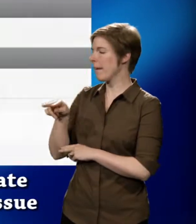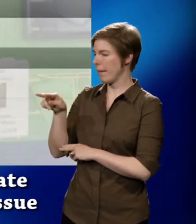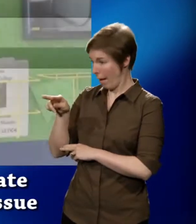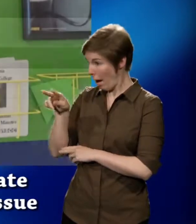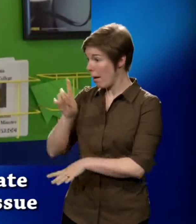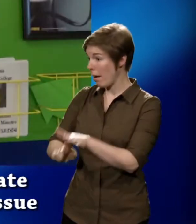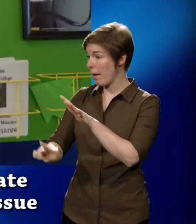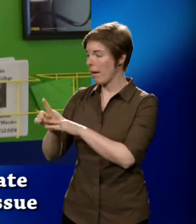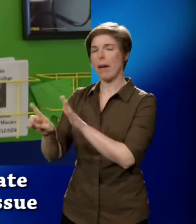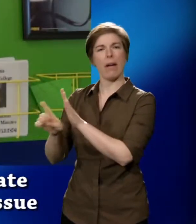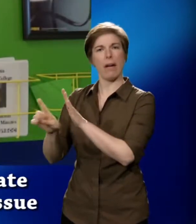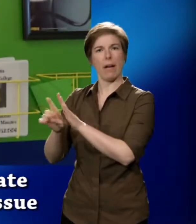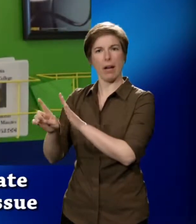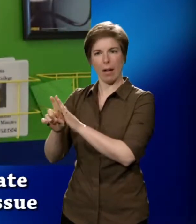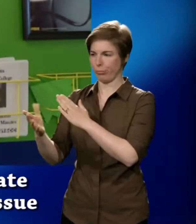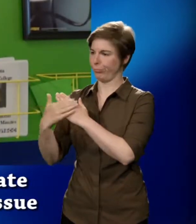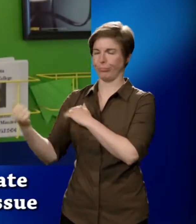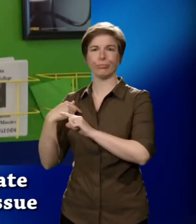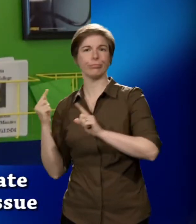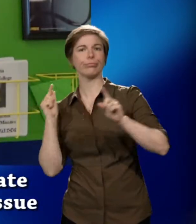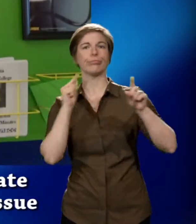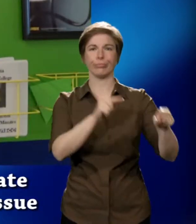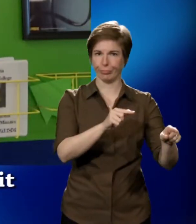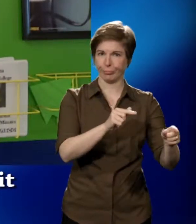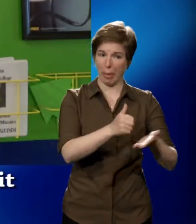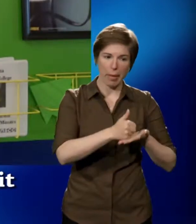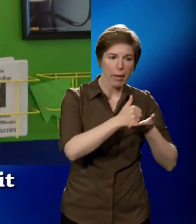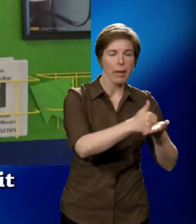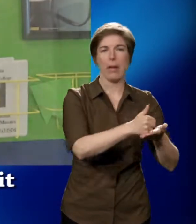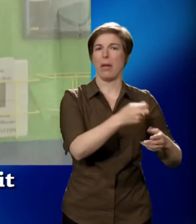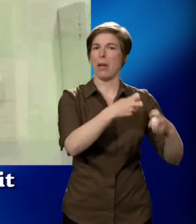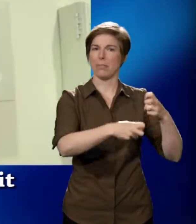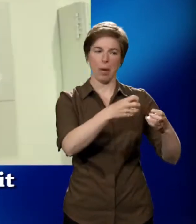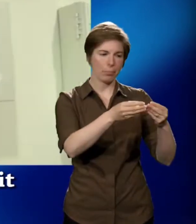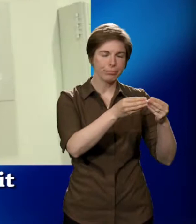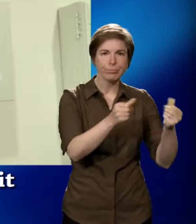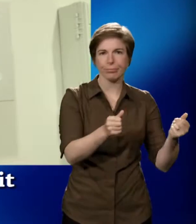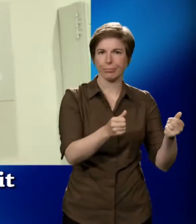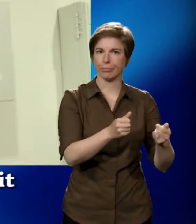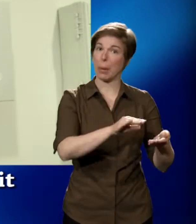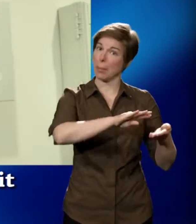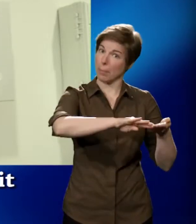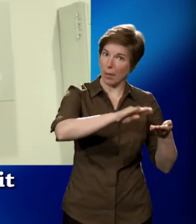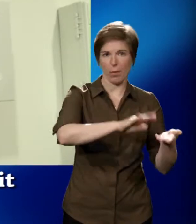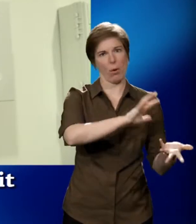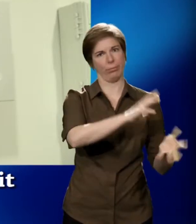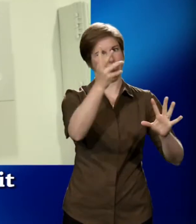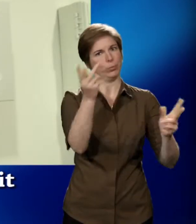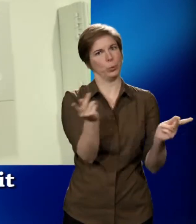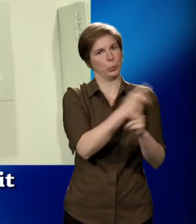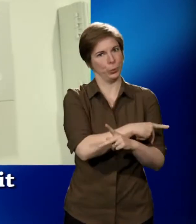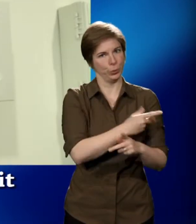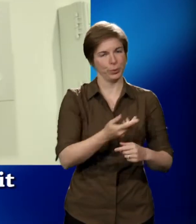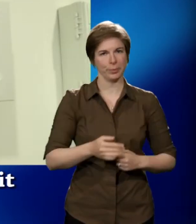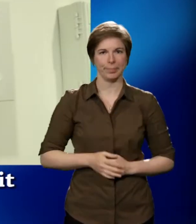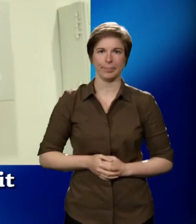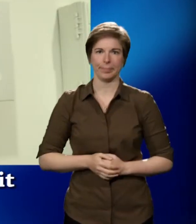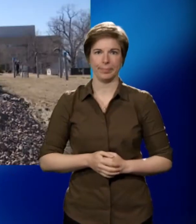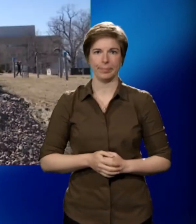us to create a response plan or respond to an issue, perhaps a small incident, before it becomes an